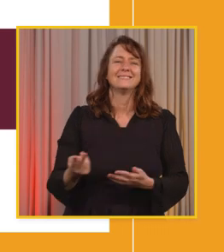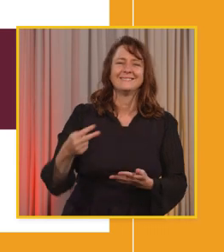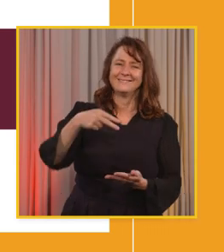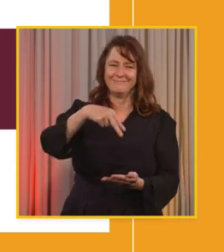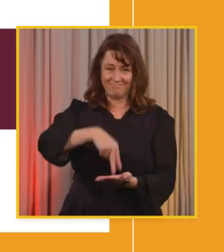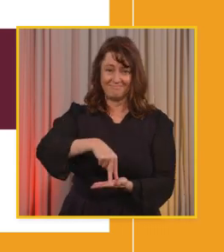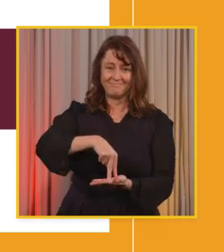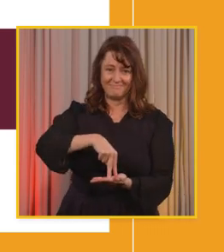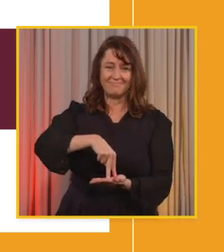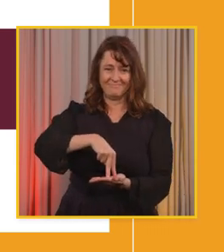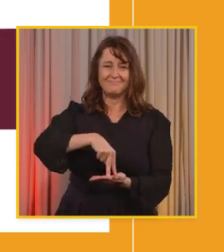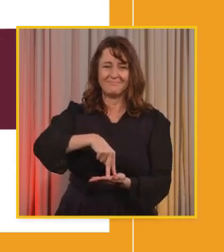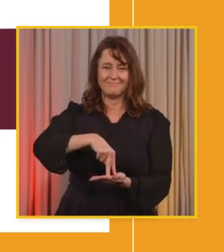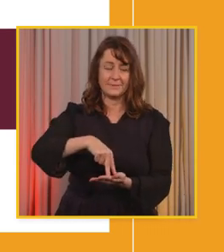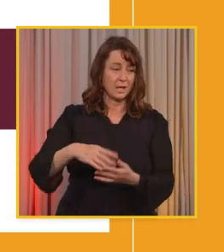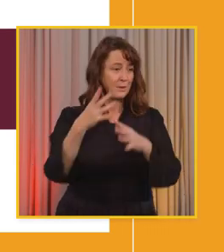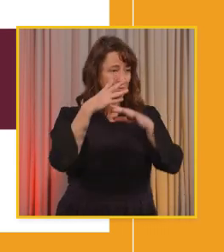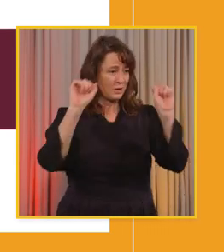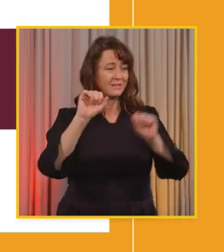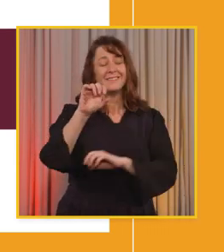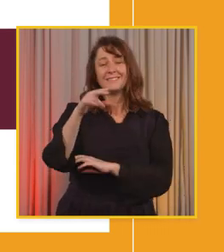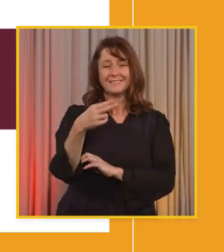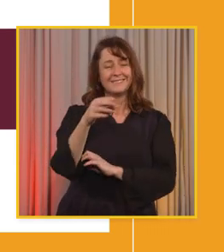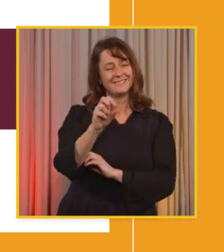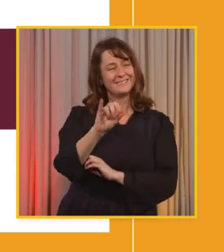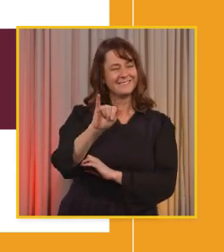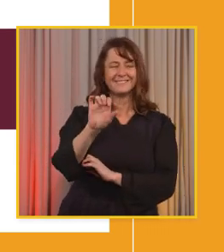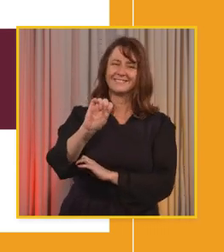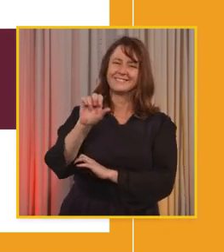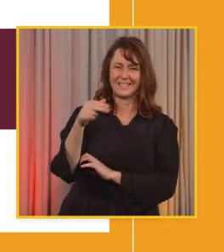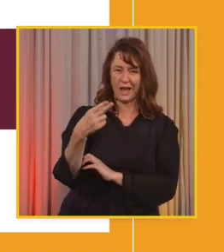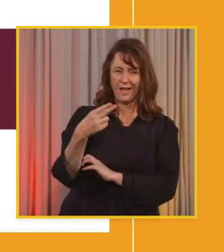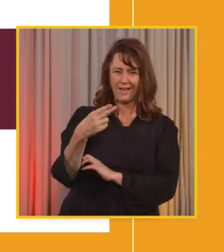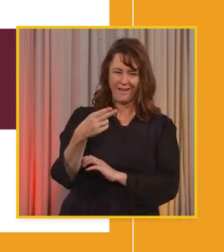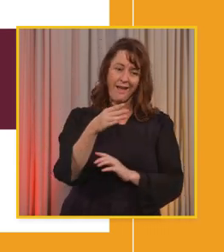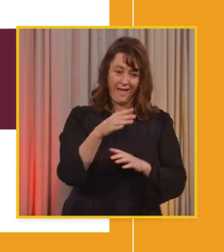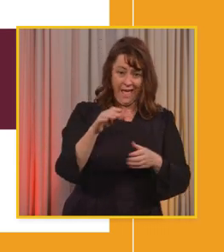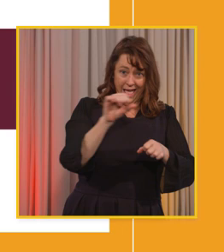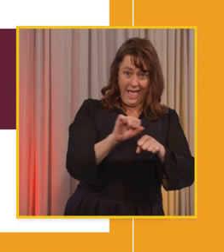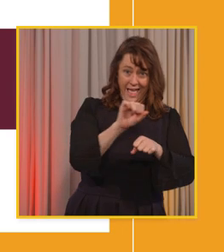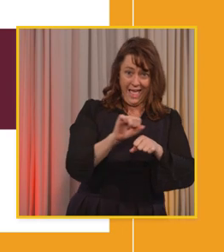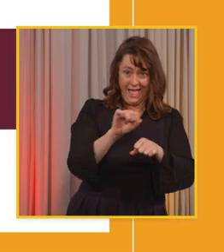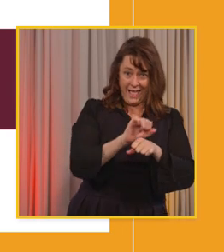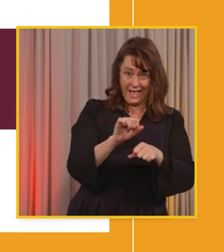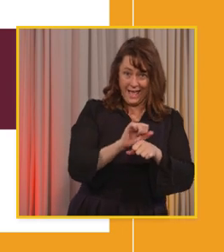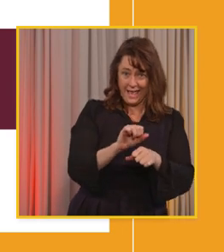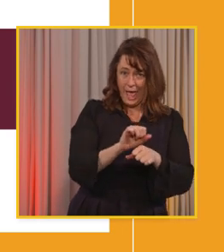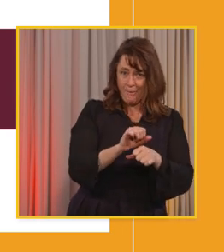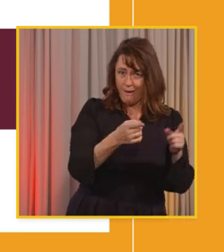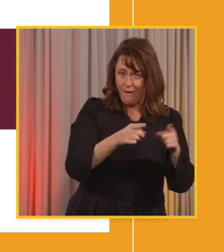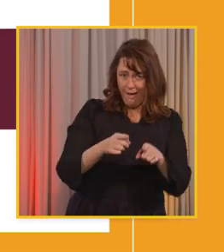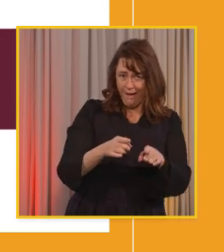please stand. President Shia, as Vice President of Academic Affairs and on behalf of the